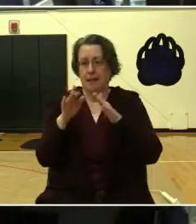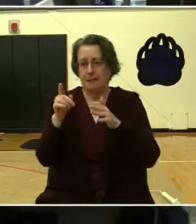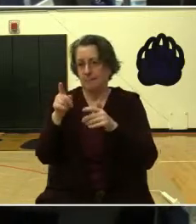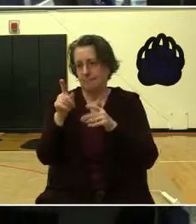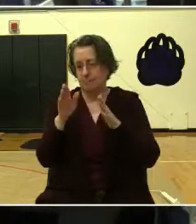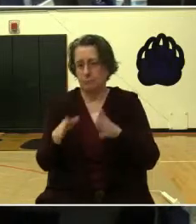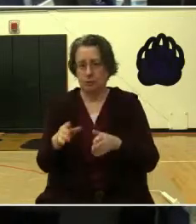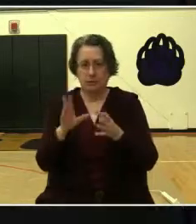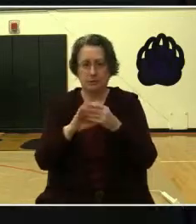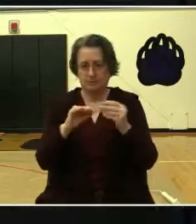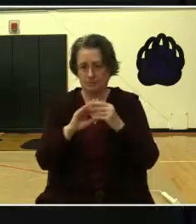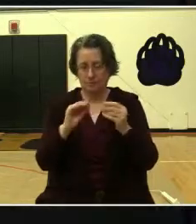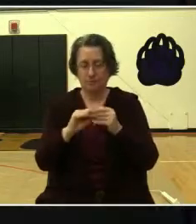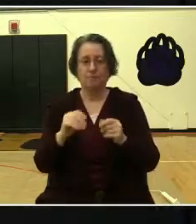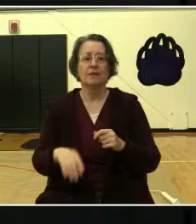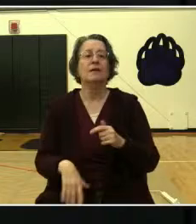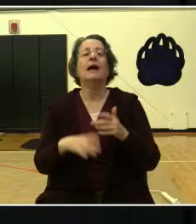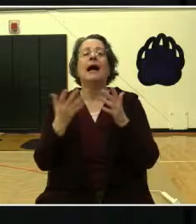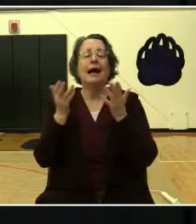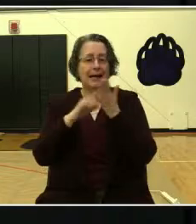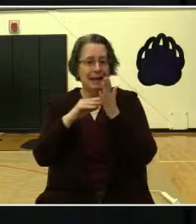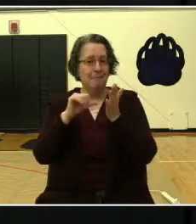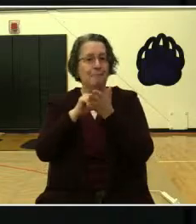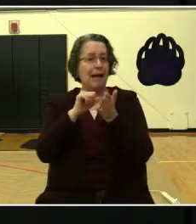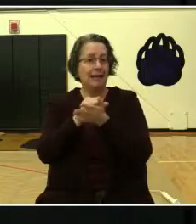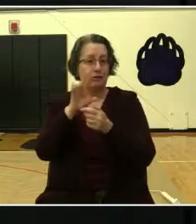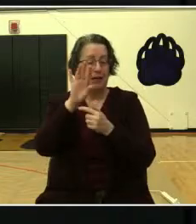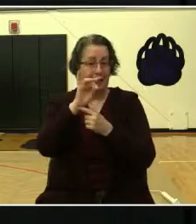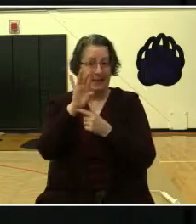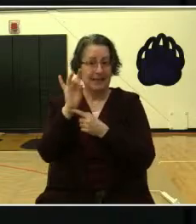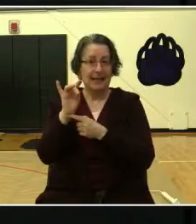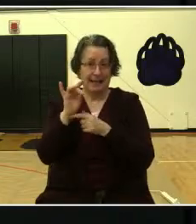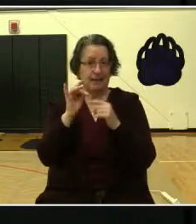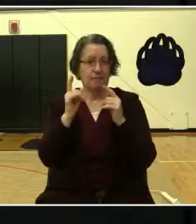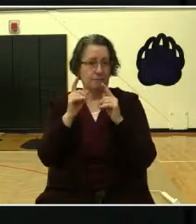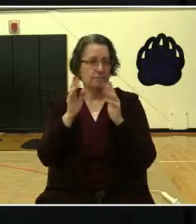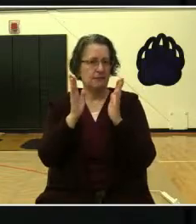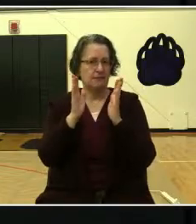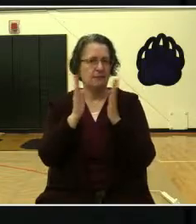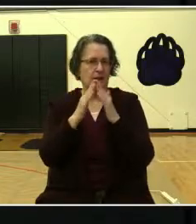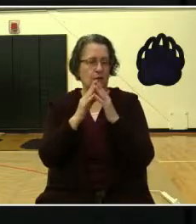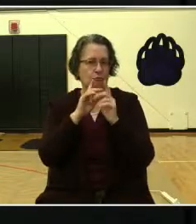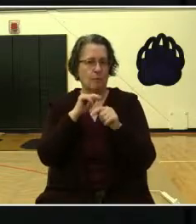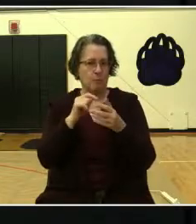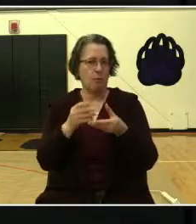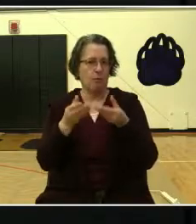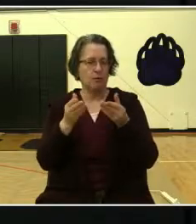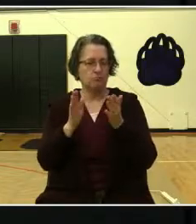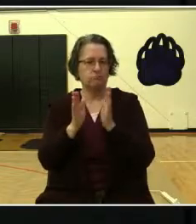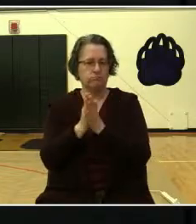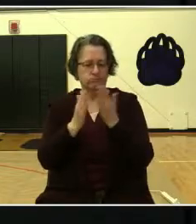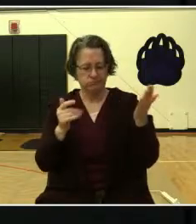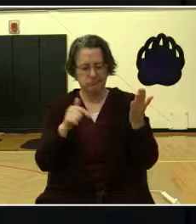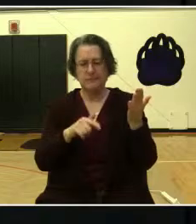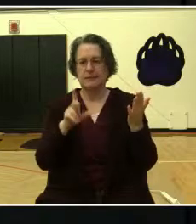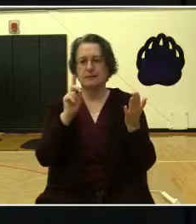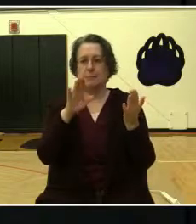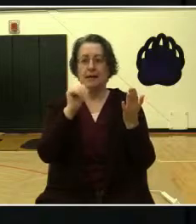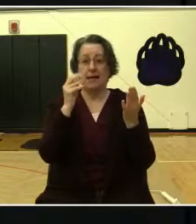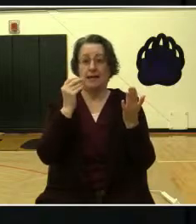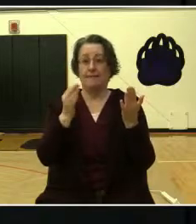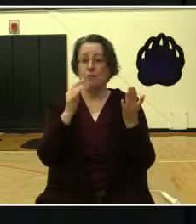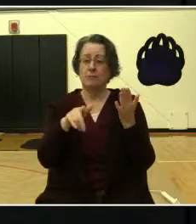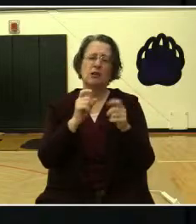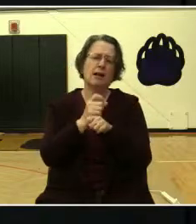reference has been made to page 88 of the Town report for the dba's um